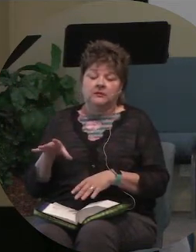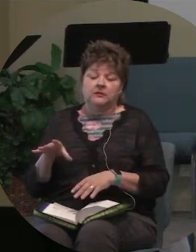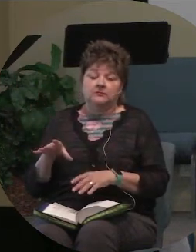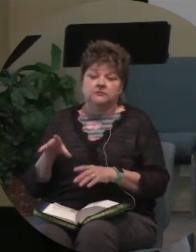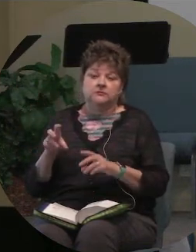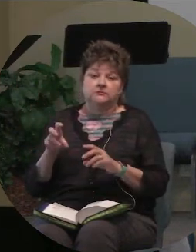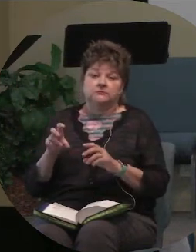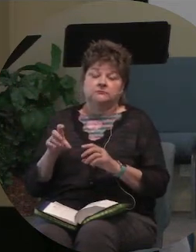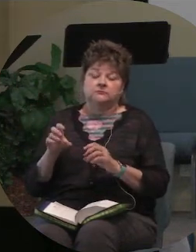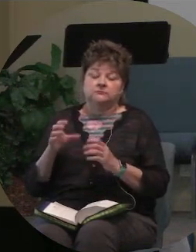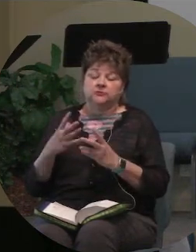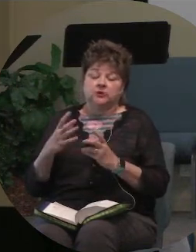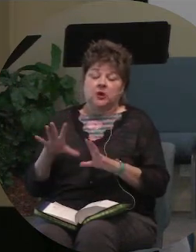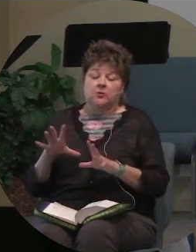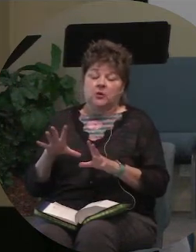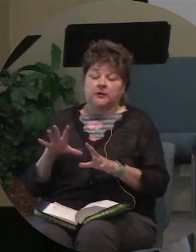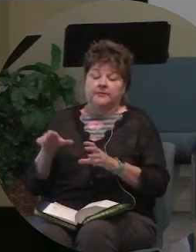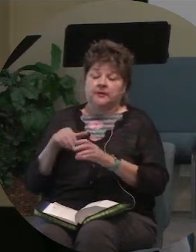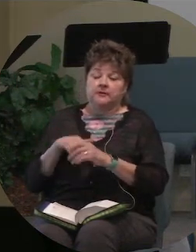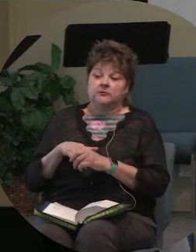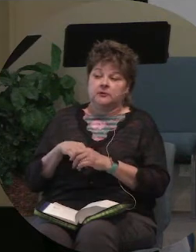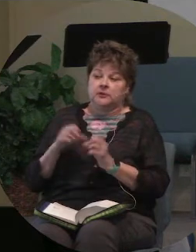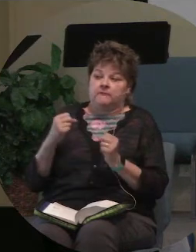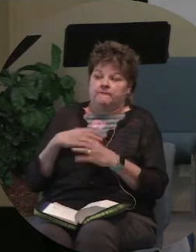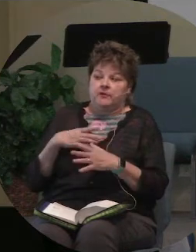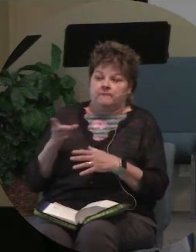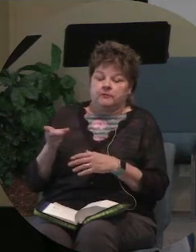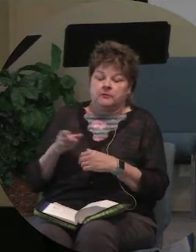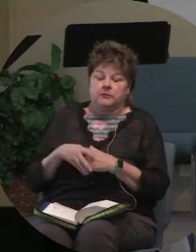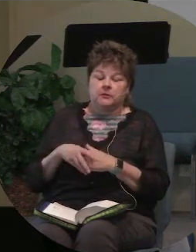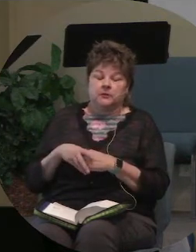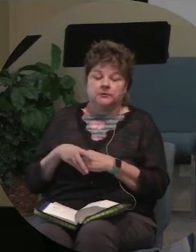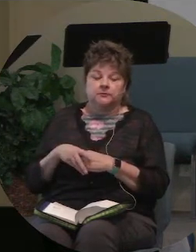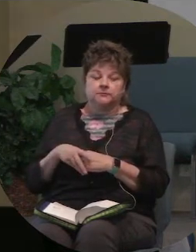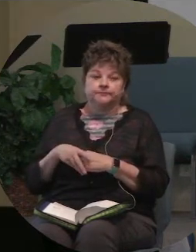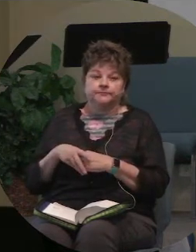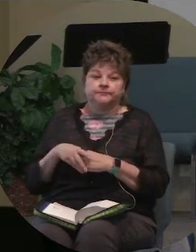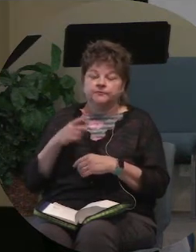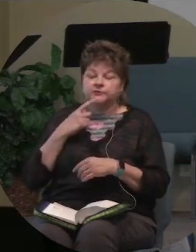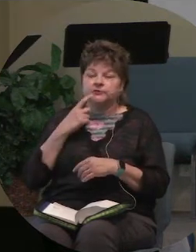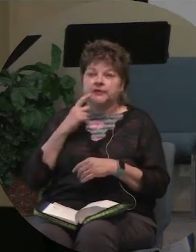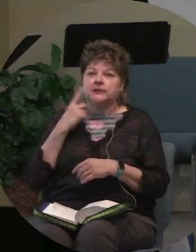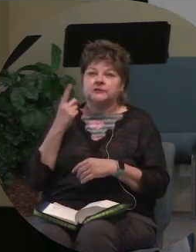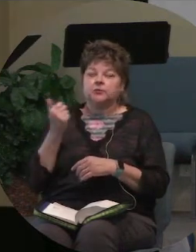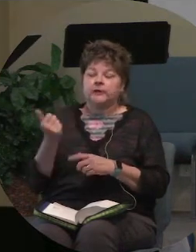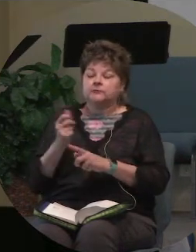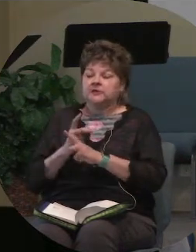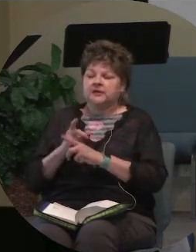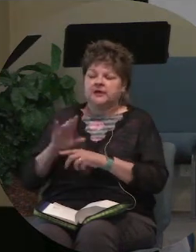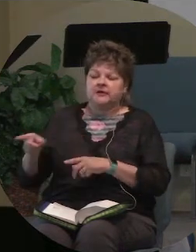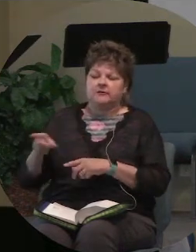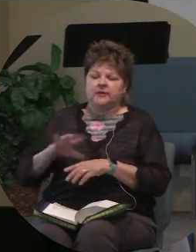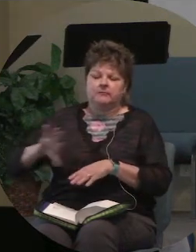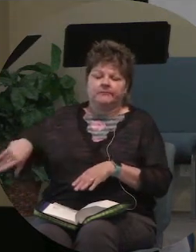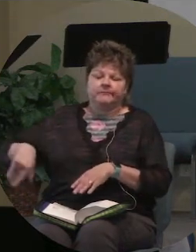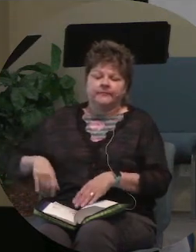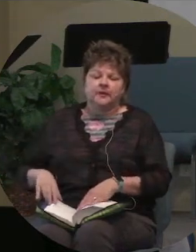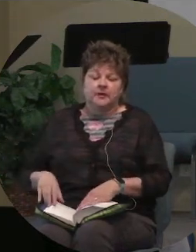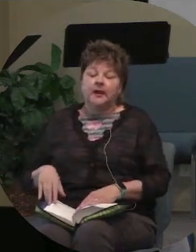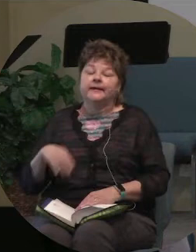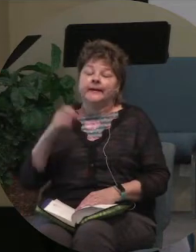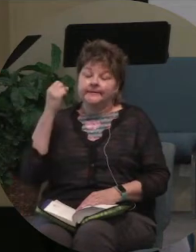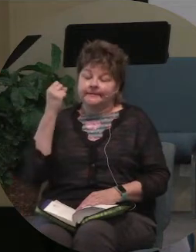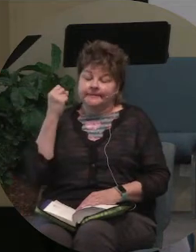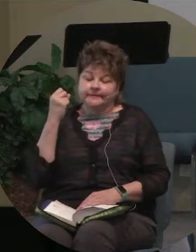of? That you're fearful of? That you say someone else can take care of them? And I